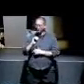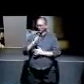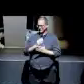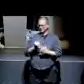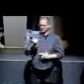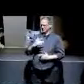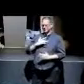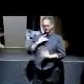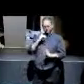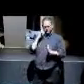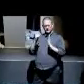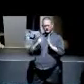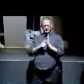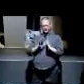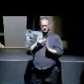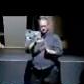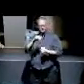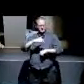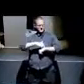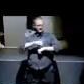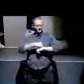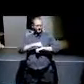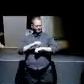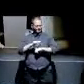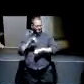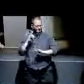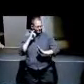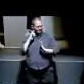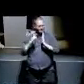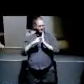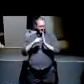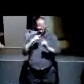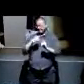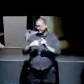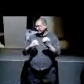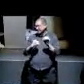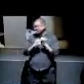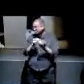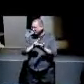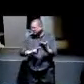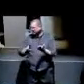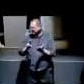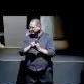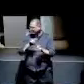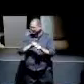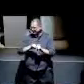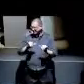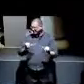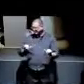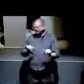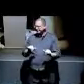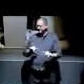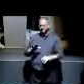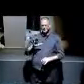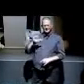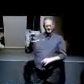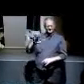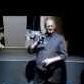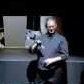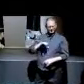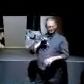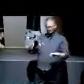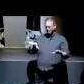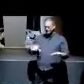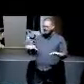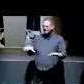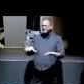felt recognition was due, and in doing so, support the university. And it was just the type of selfless action that